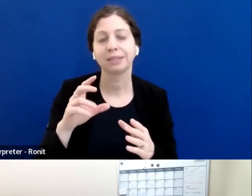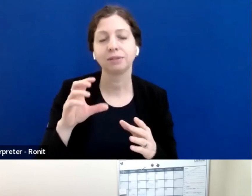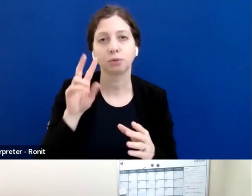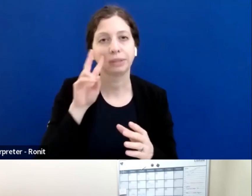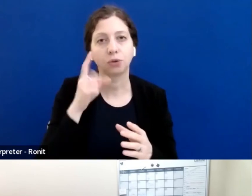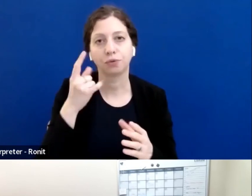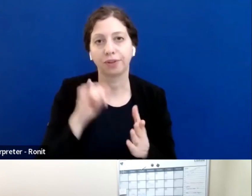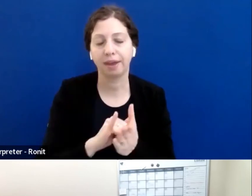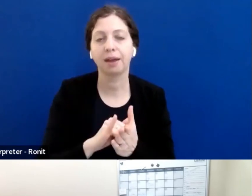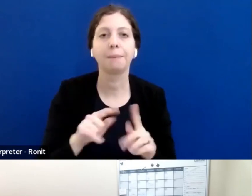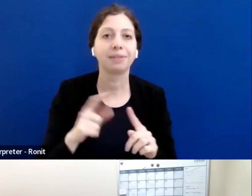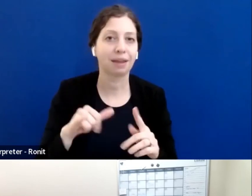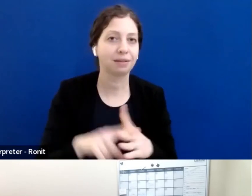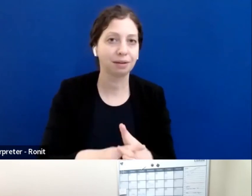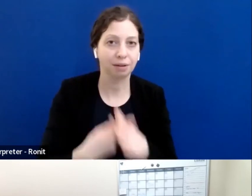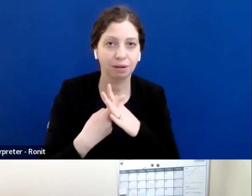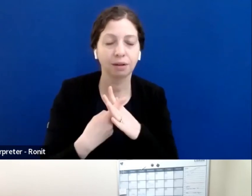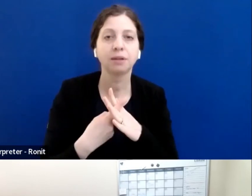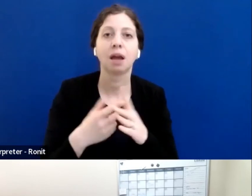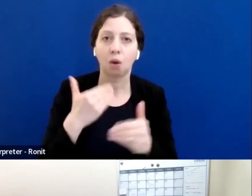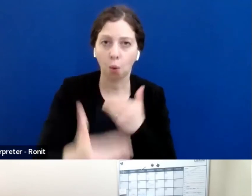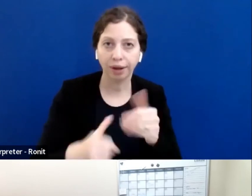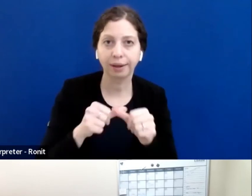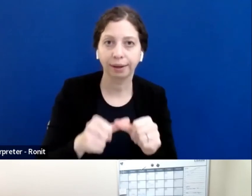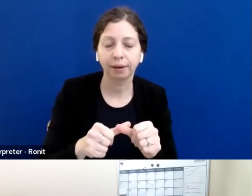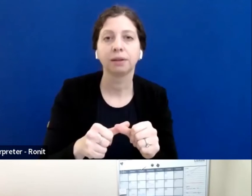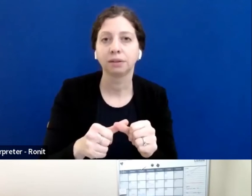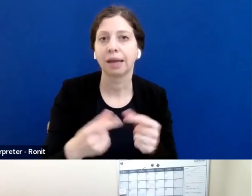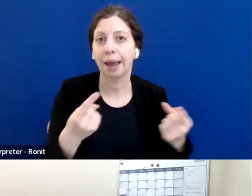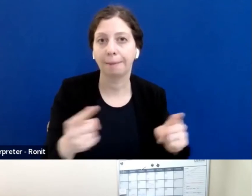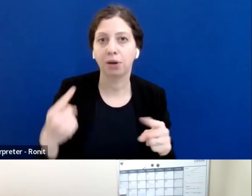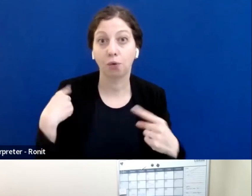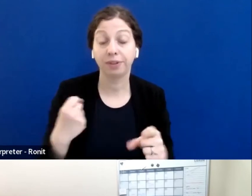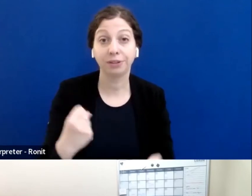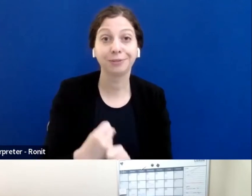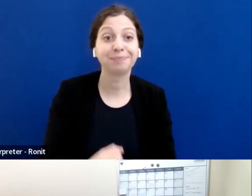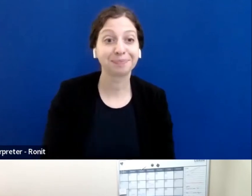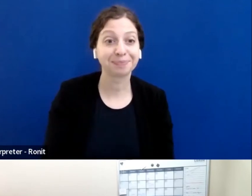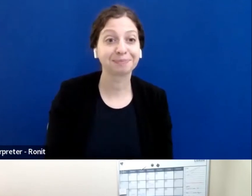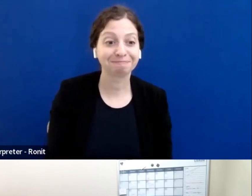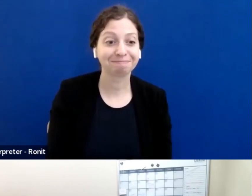that, but that's certainly an initiative that's ongoing and that has been, happening over the years.